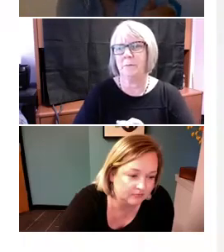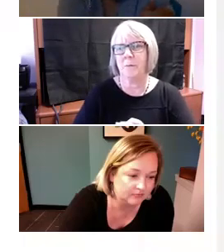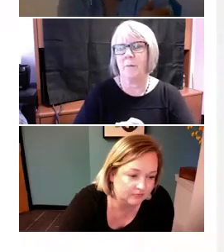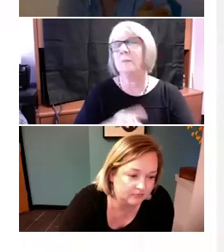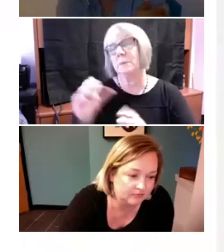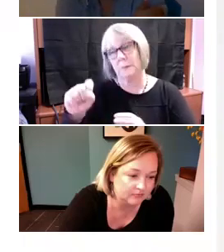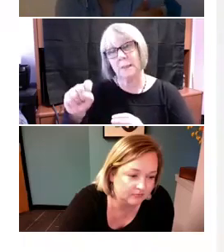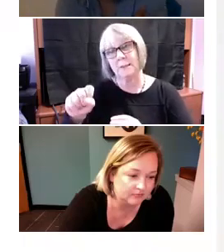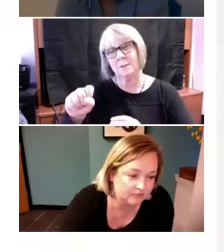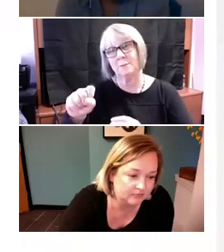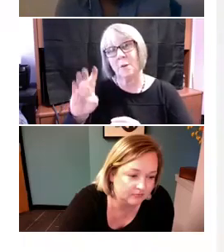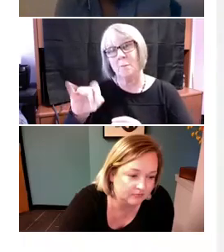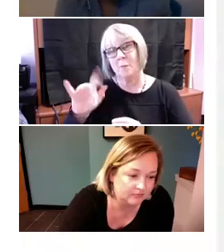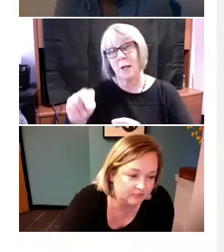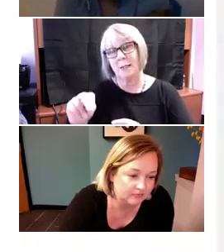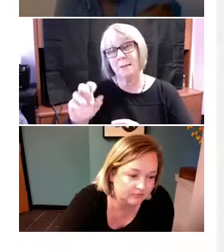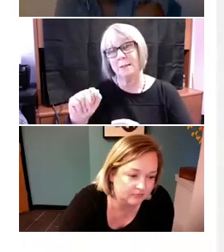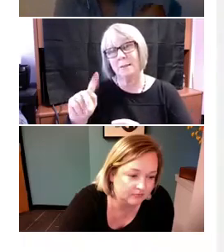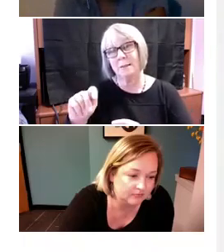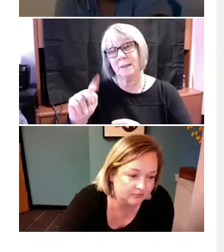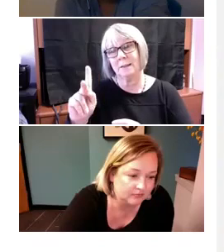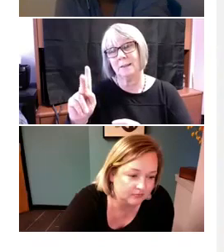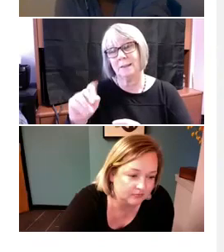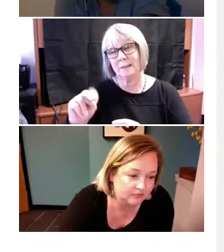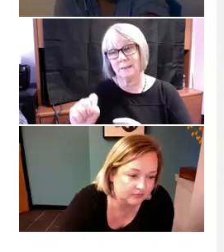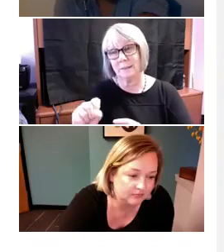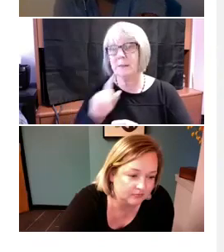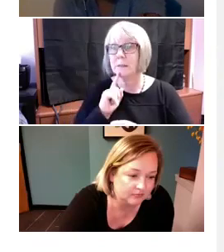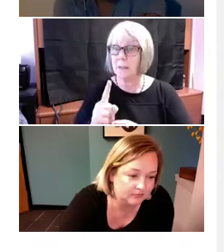Yes, Brian Akins, there are potentially three-dimensional